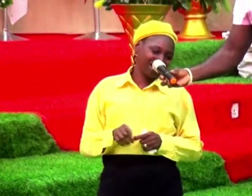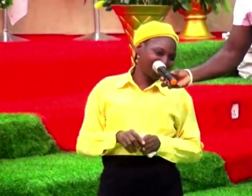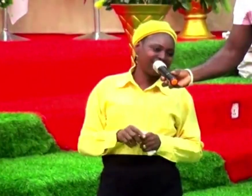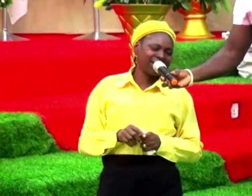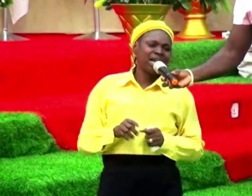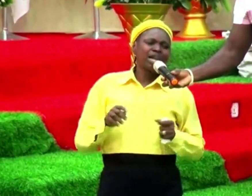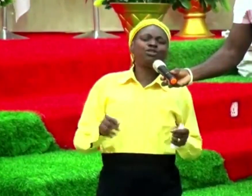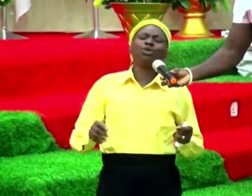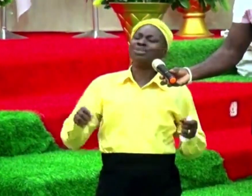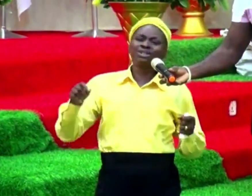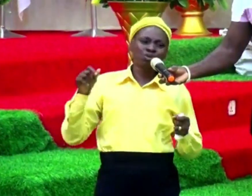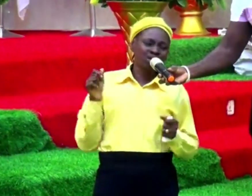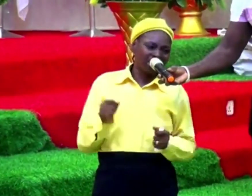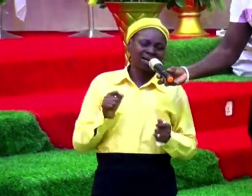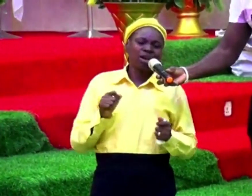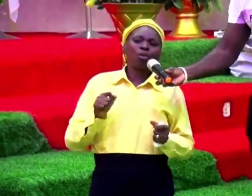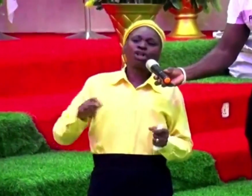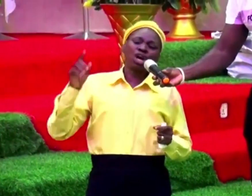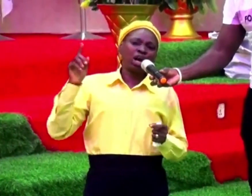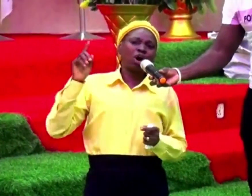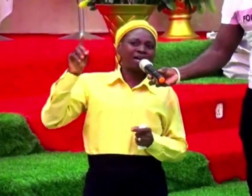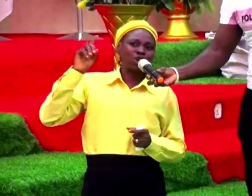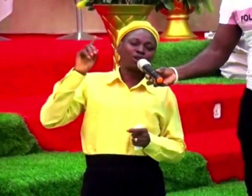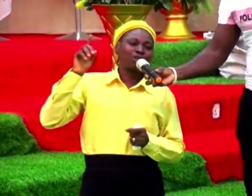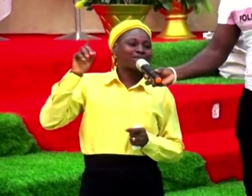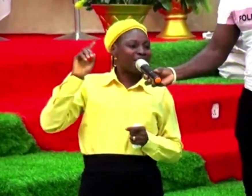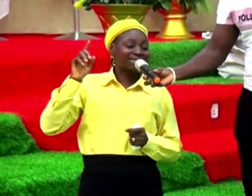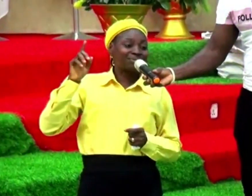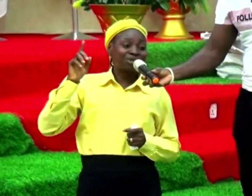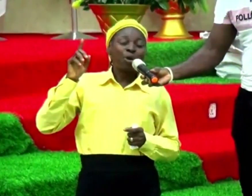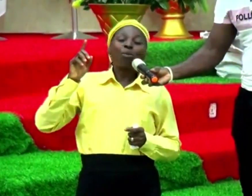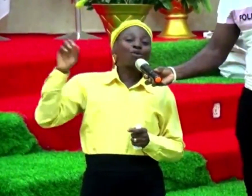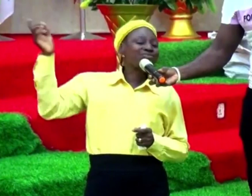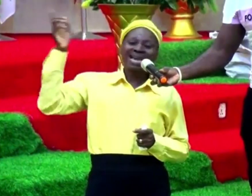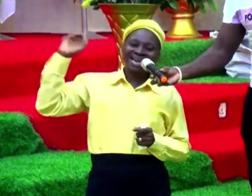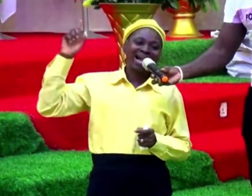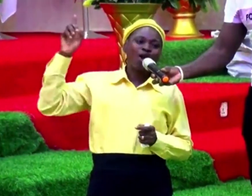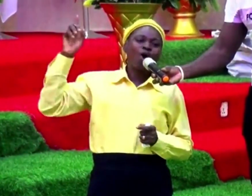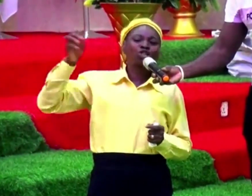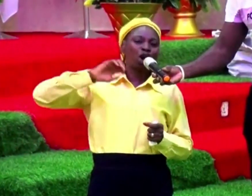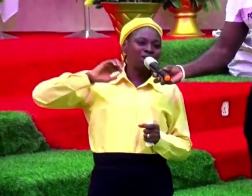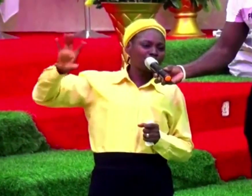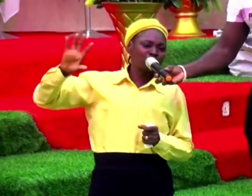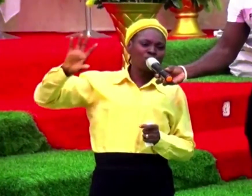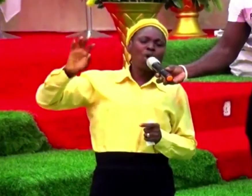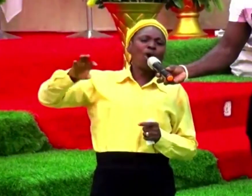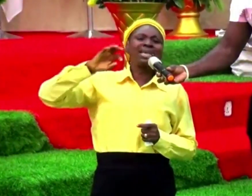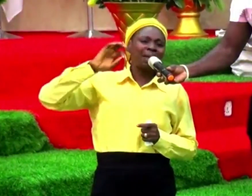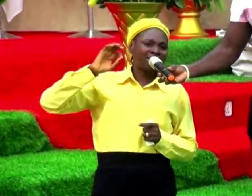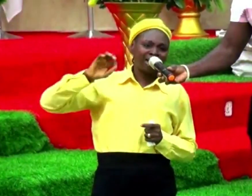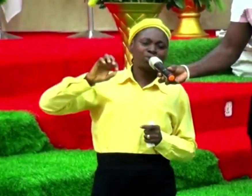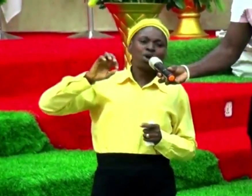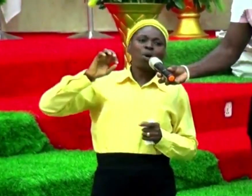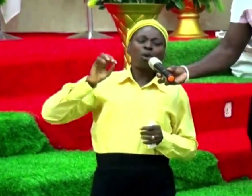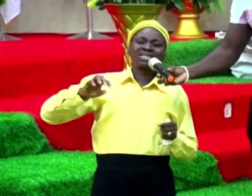lojo ana yen inu mi dun gan mo ni olorun oba ti odojo adura ti mi mo gbe ga o jo mi loju o ya